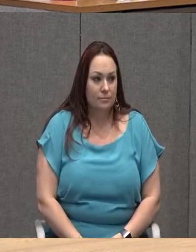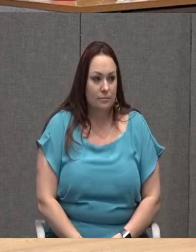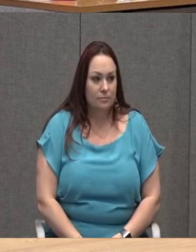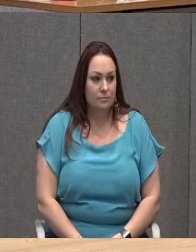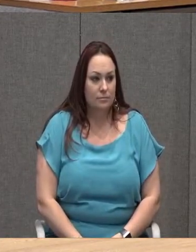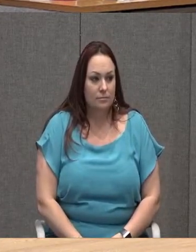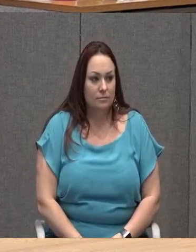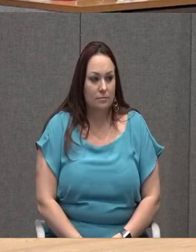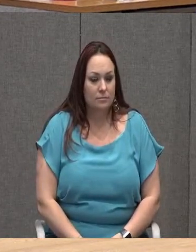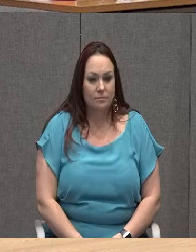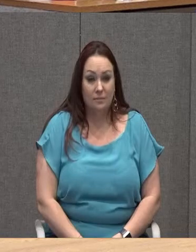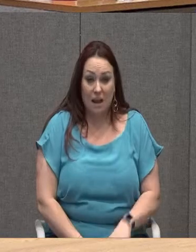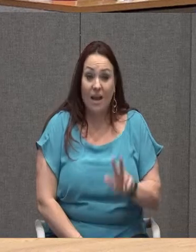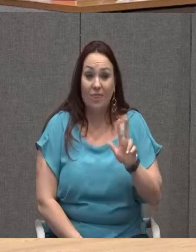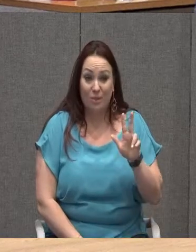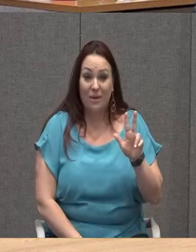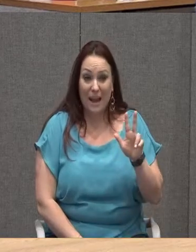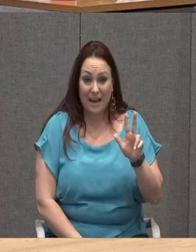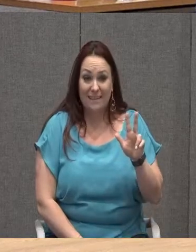Three.